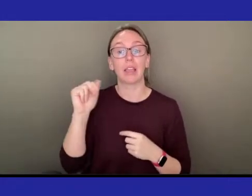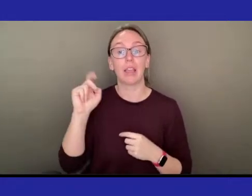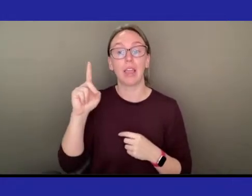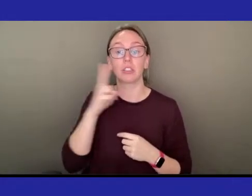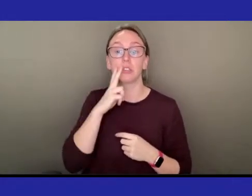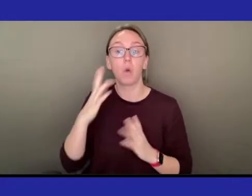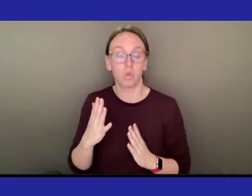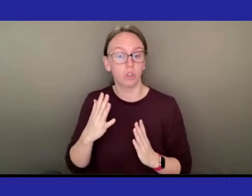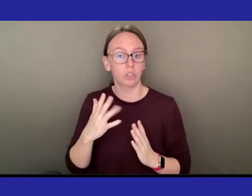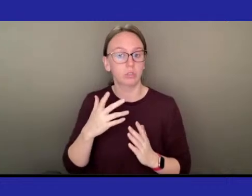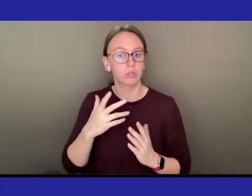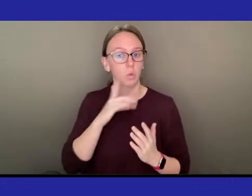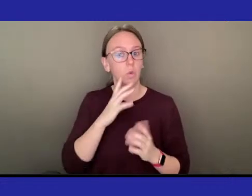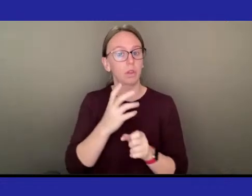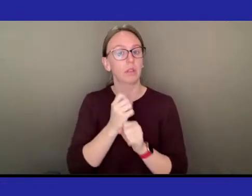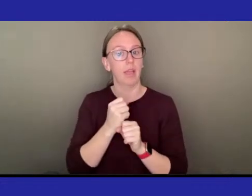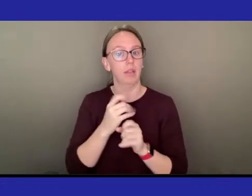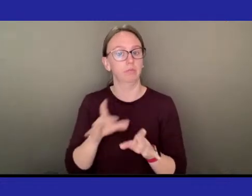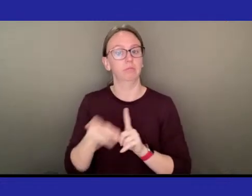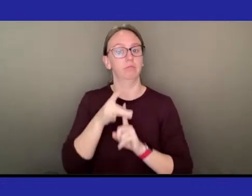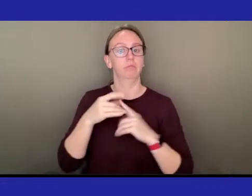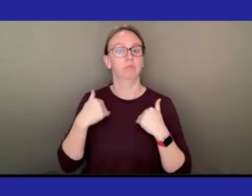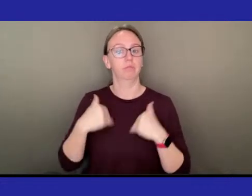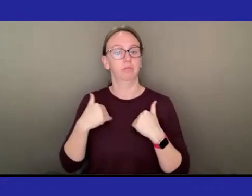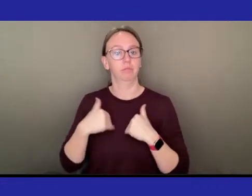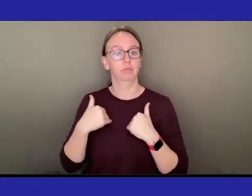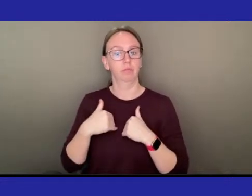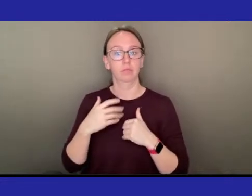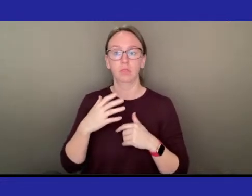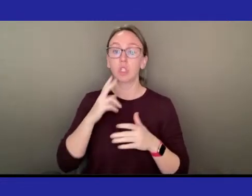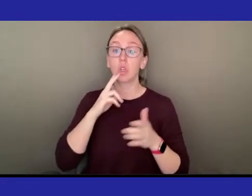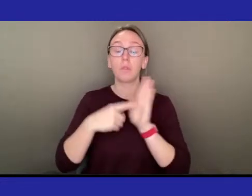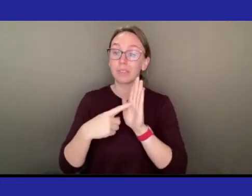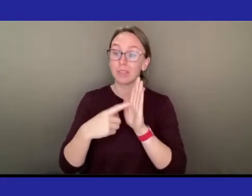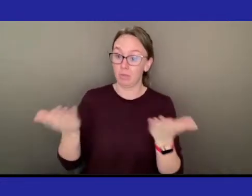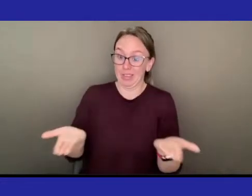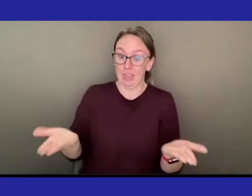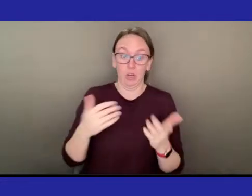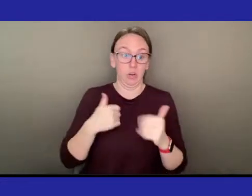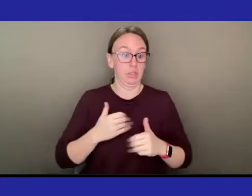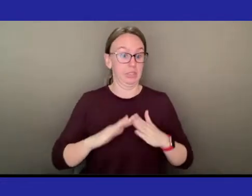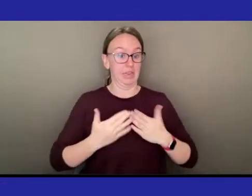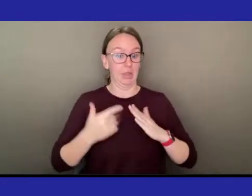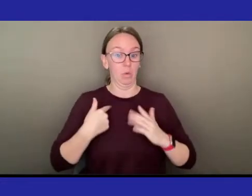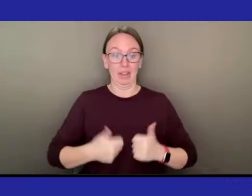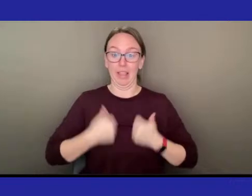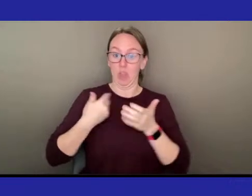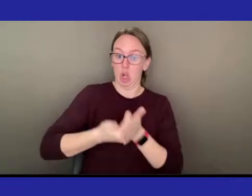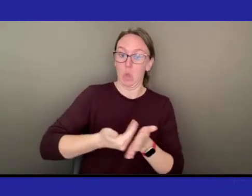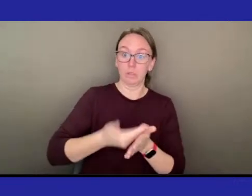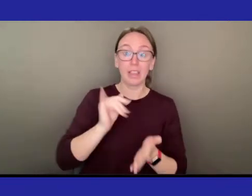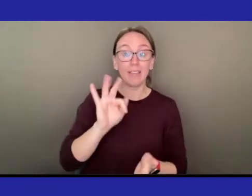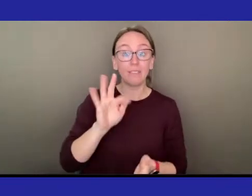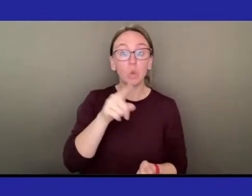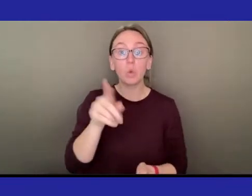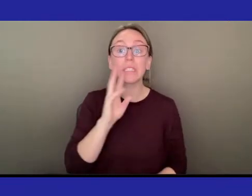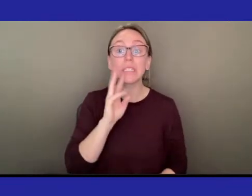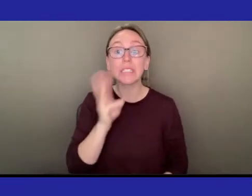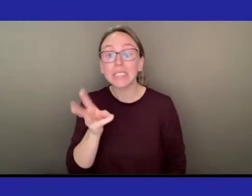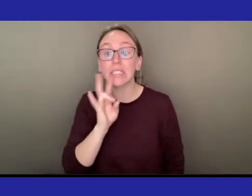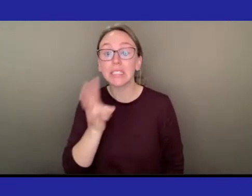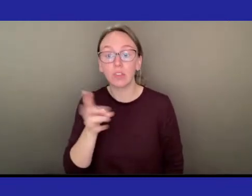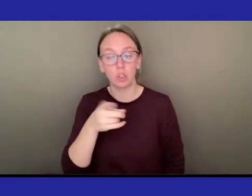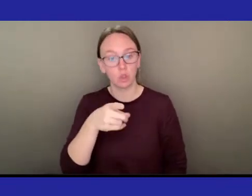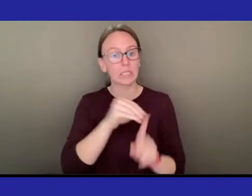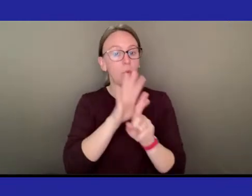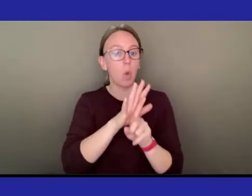absolutely. that. So in a city like here, where we live in enclosed spaces, Yeah. you're in your 60s or 70s and you're exposed to your spouse,